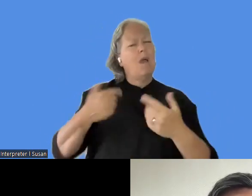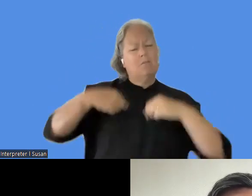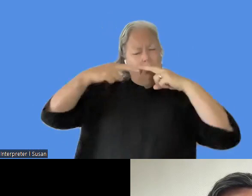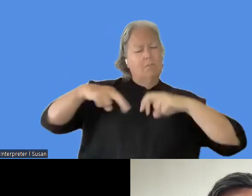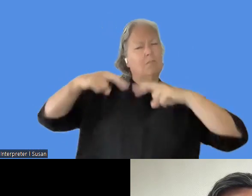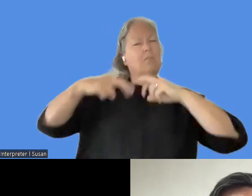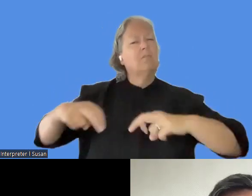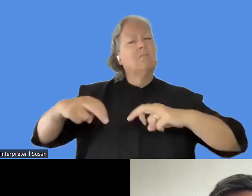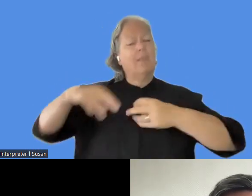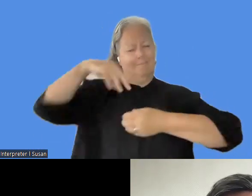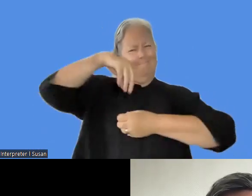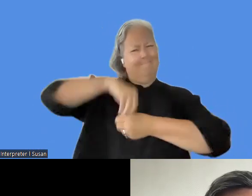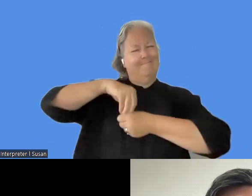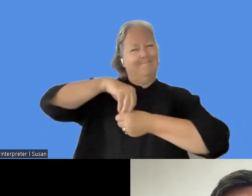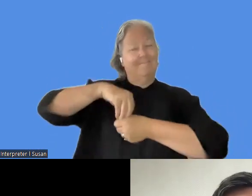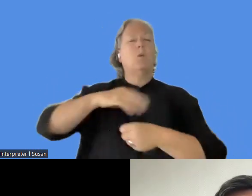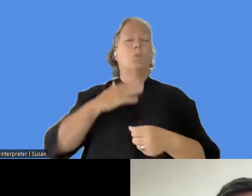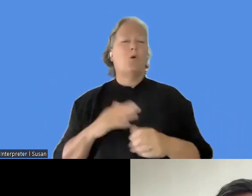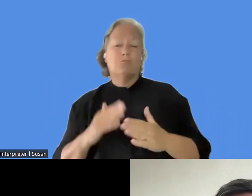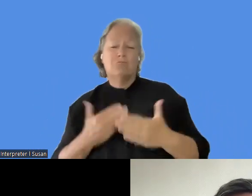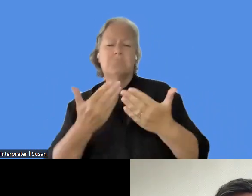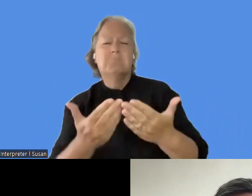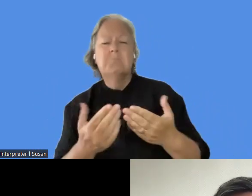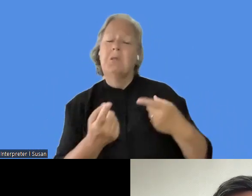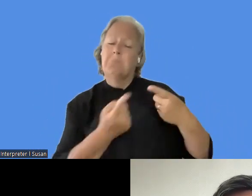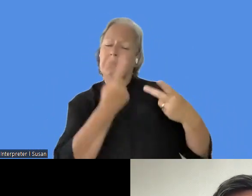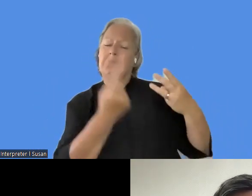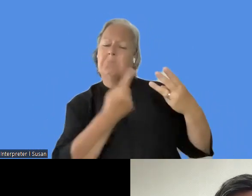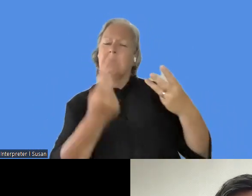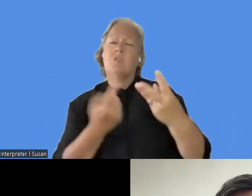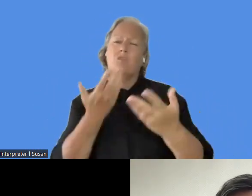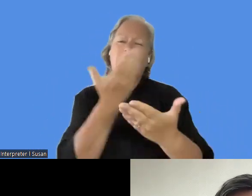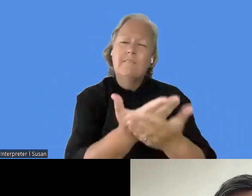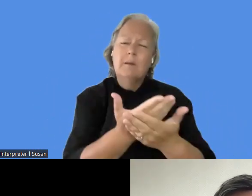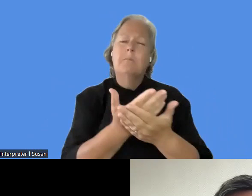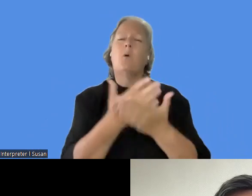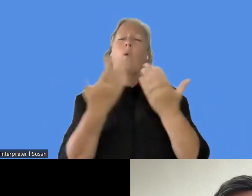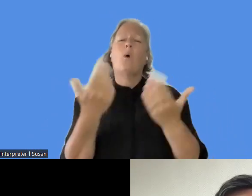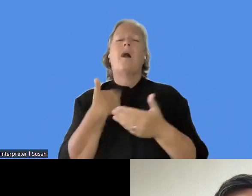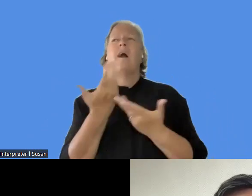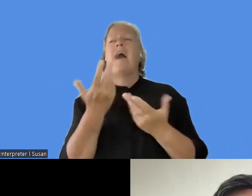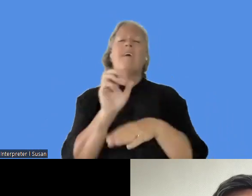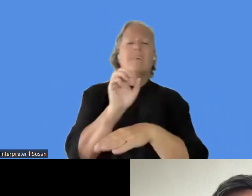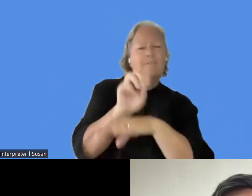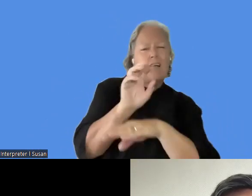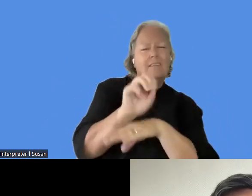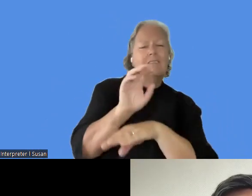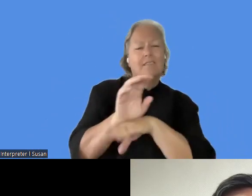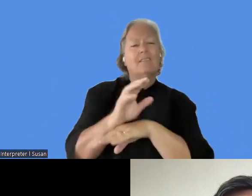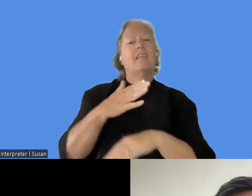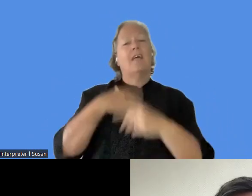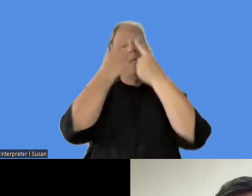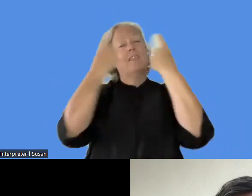University to offer recommendations and advices to the competent authorities in China. As known by us all,